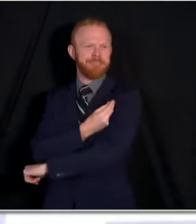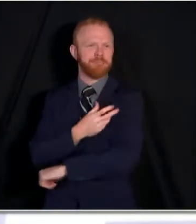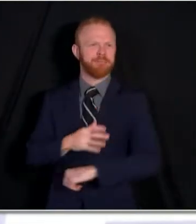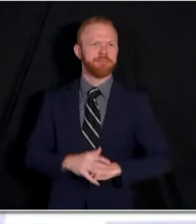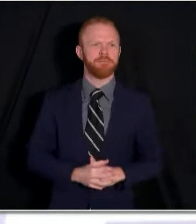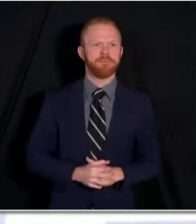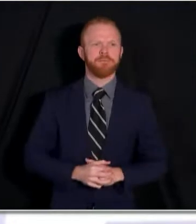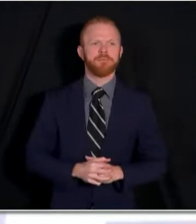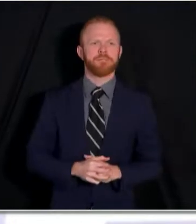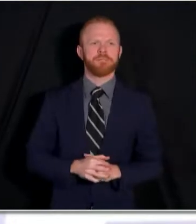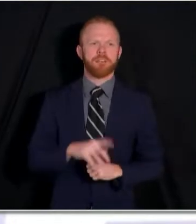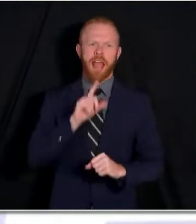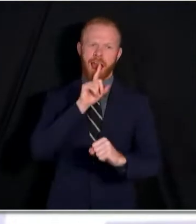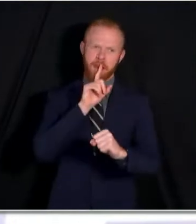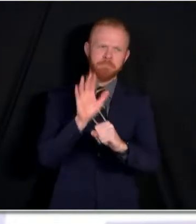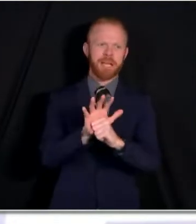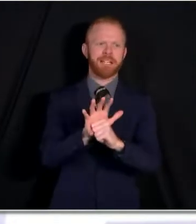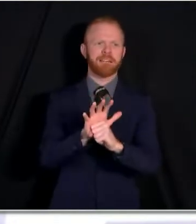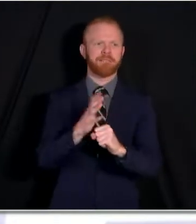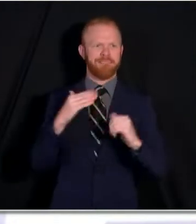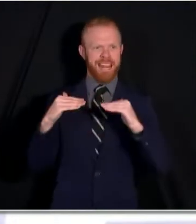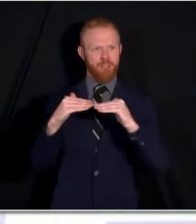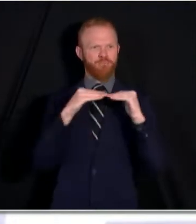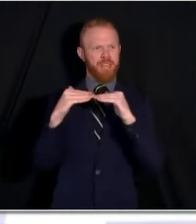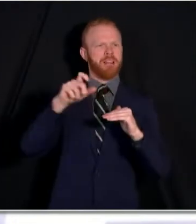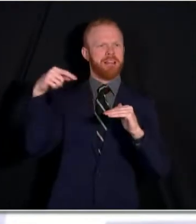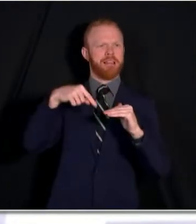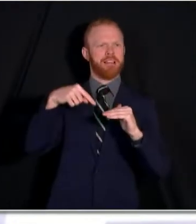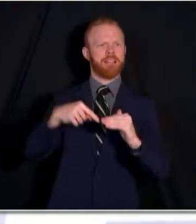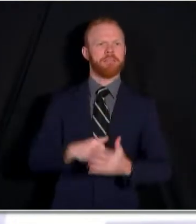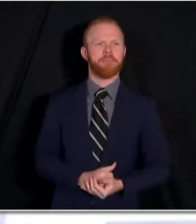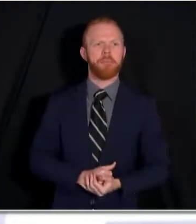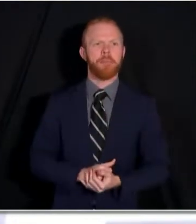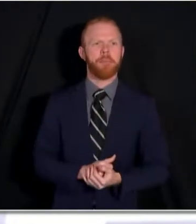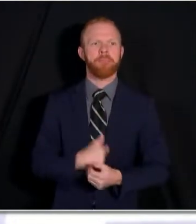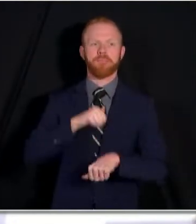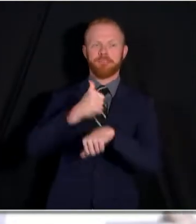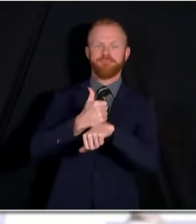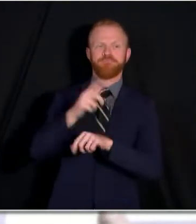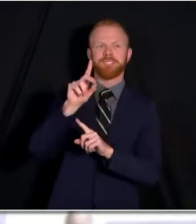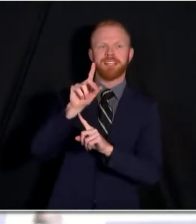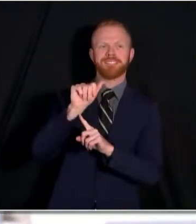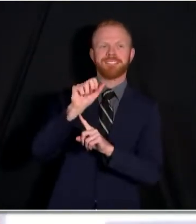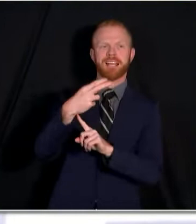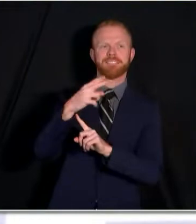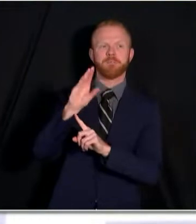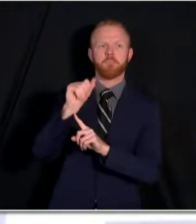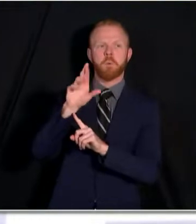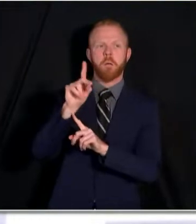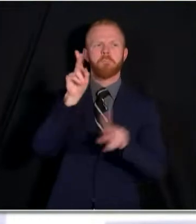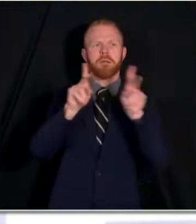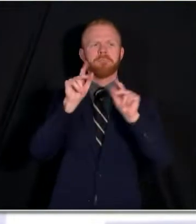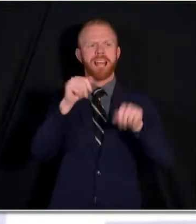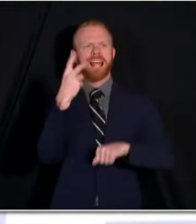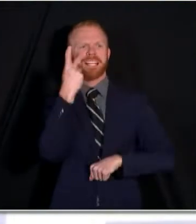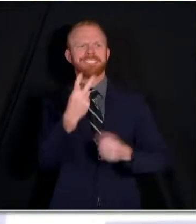equity. We put out a dashboard showing that we're not where we need to be, African-American community, in terms of the Latino community. We have a